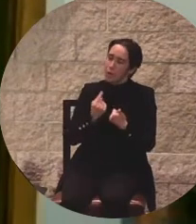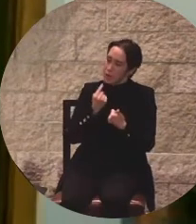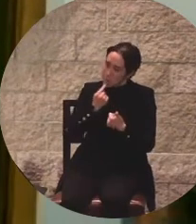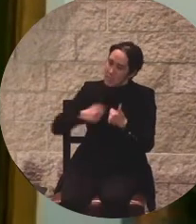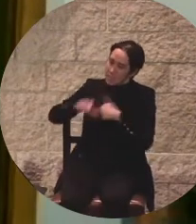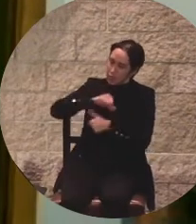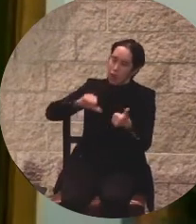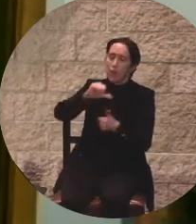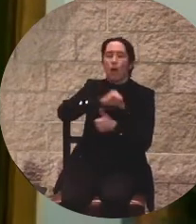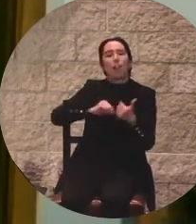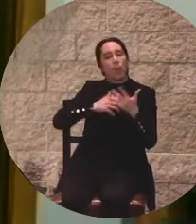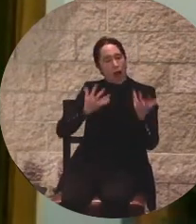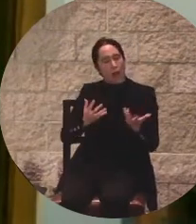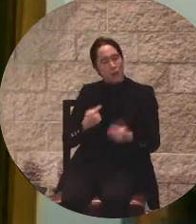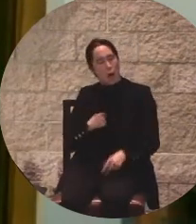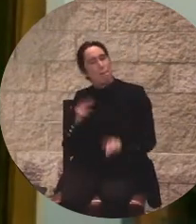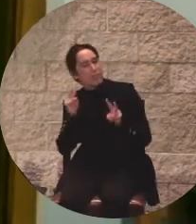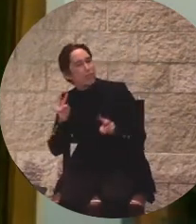to